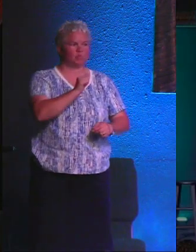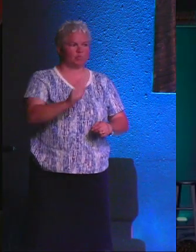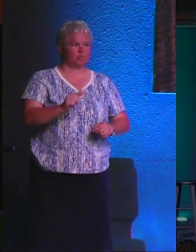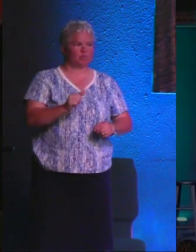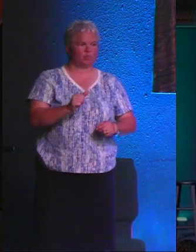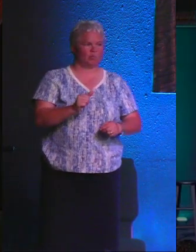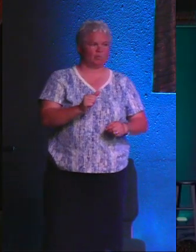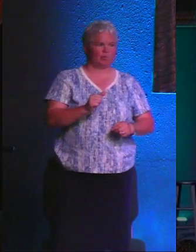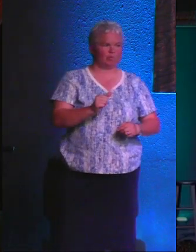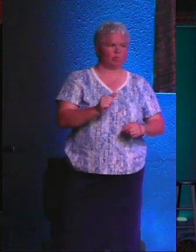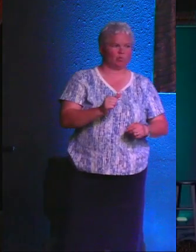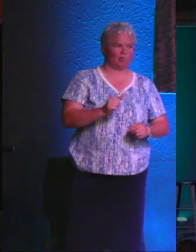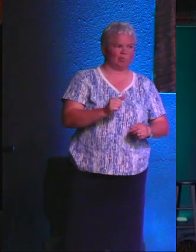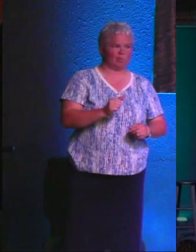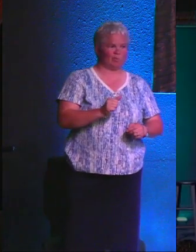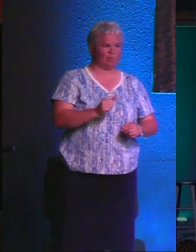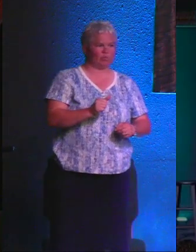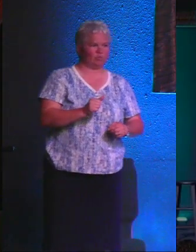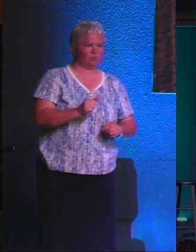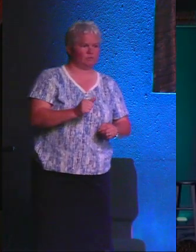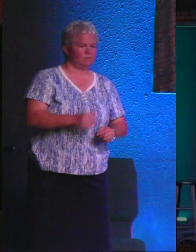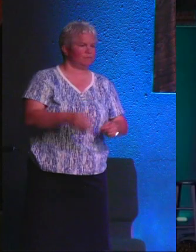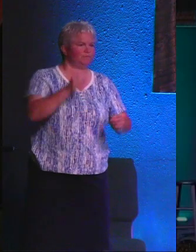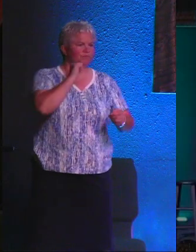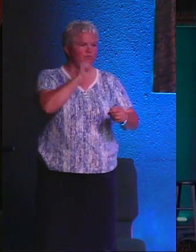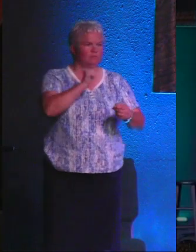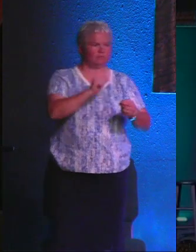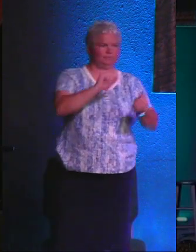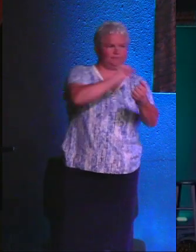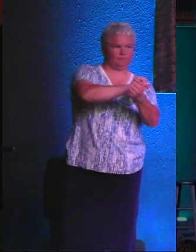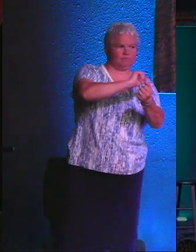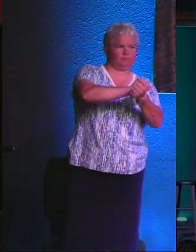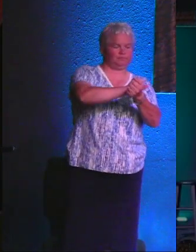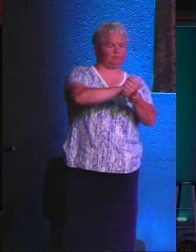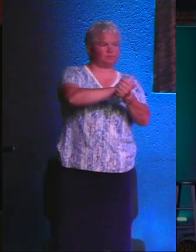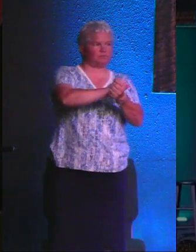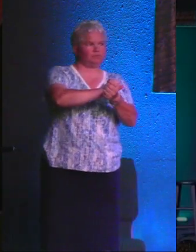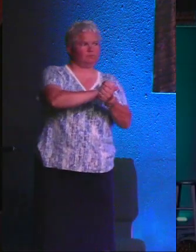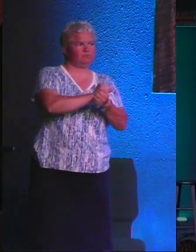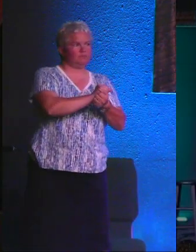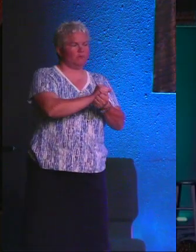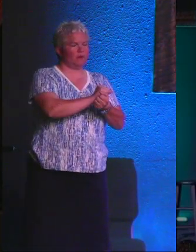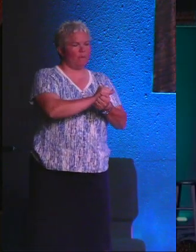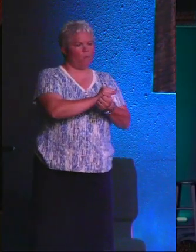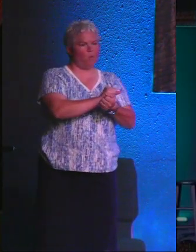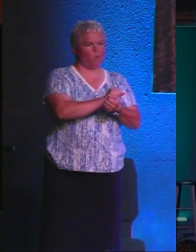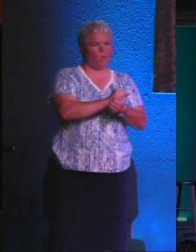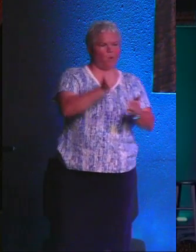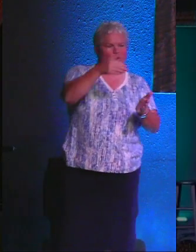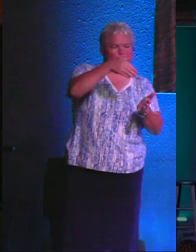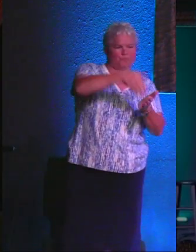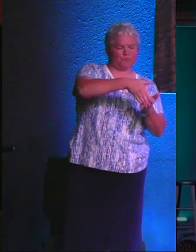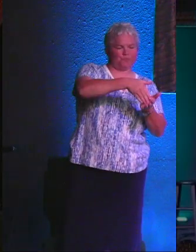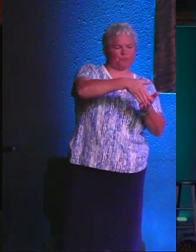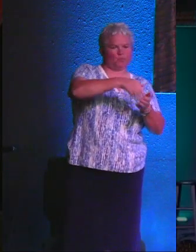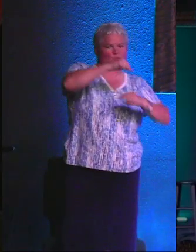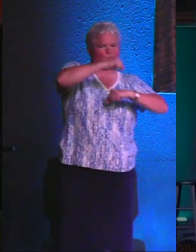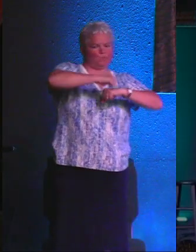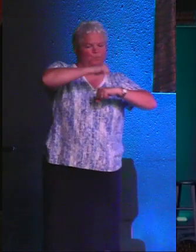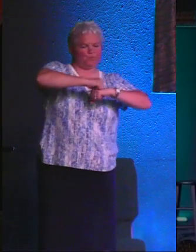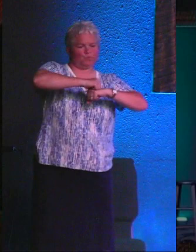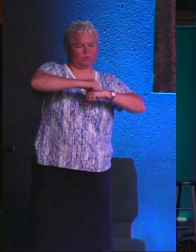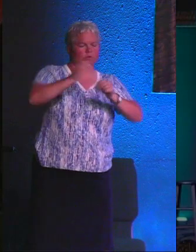you in, and those programs, they just don't work. But Lord God, this program is centered upon the